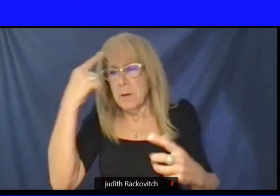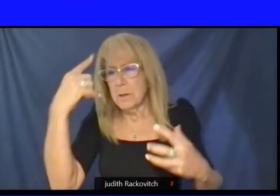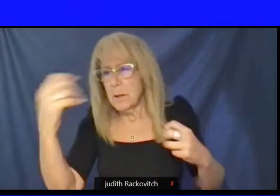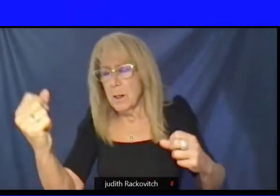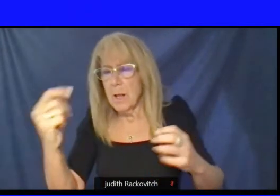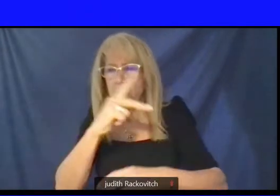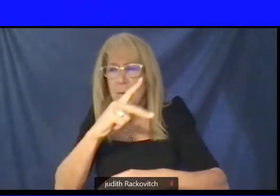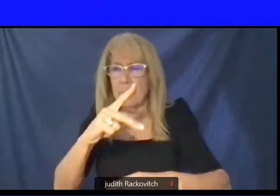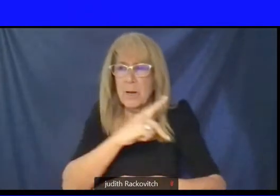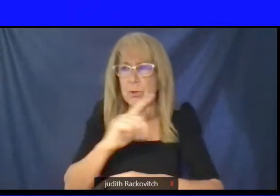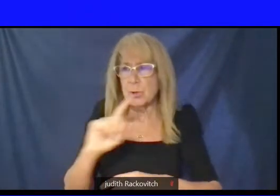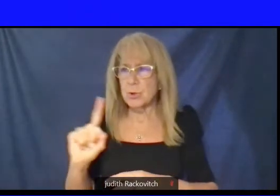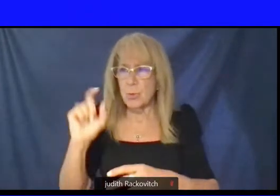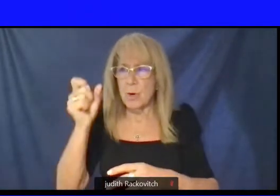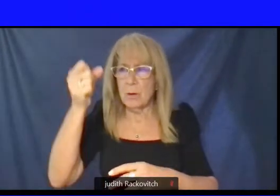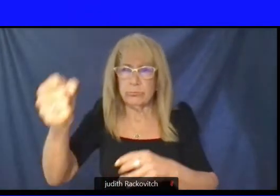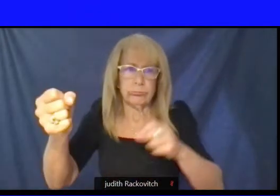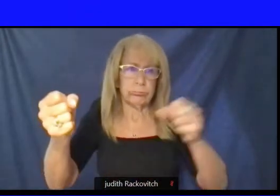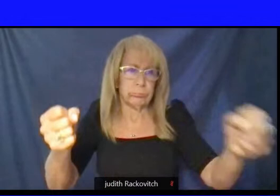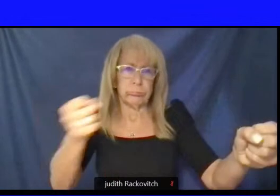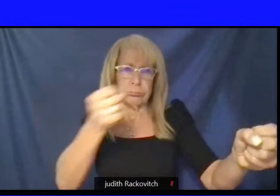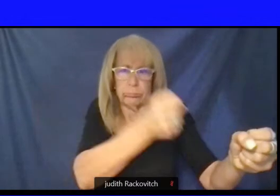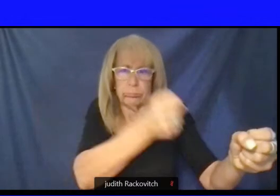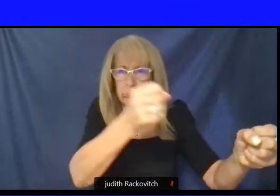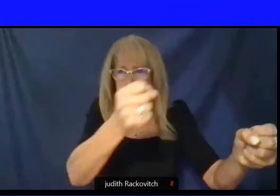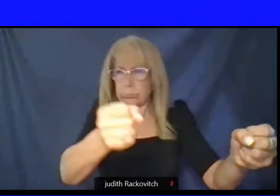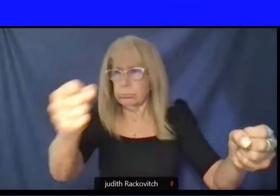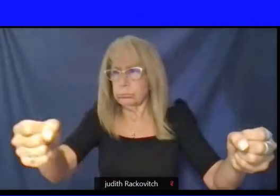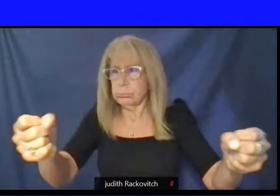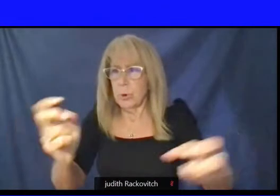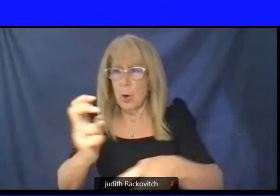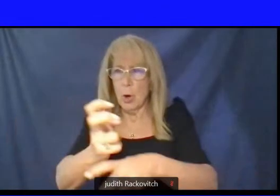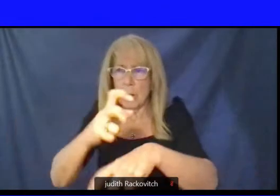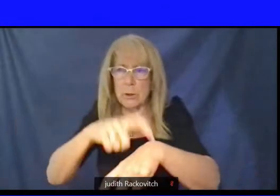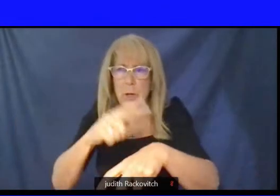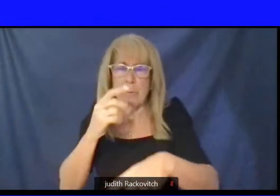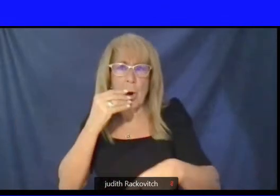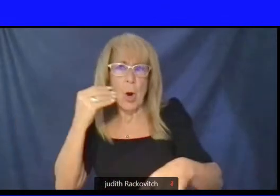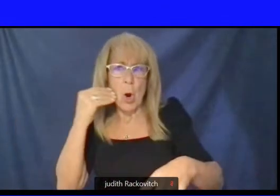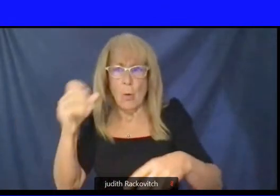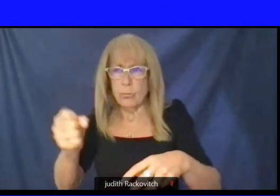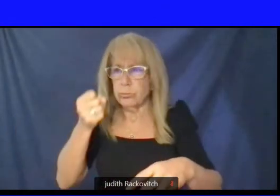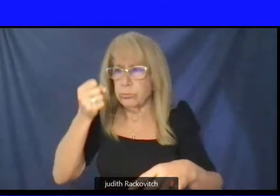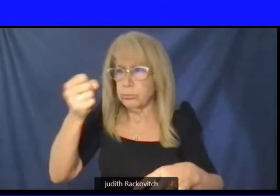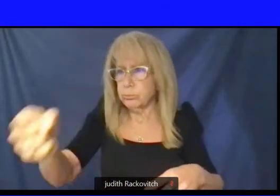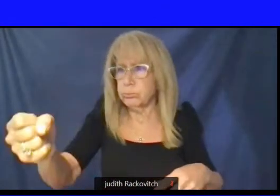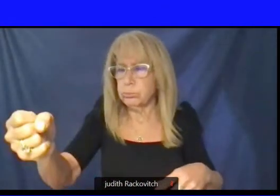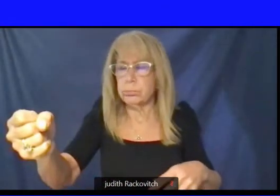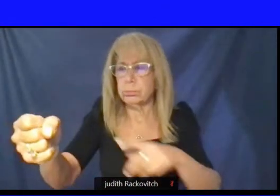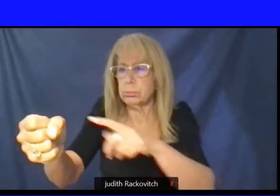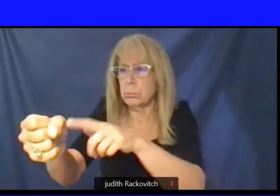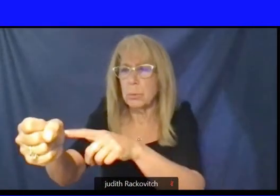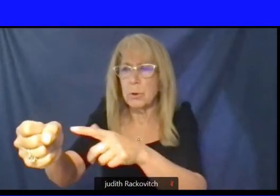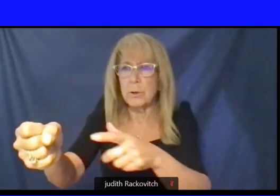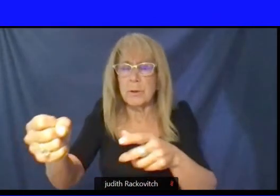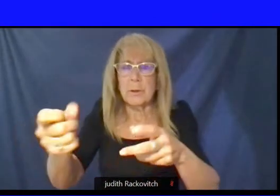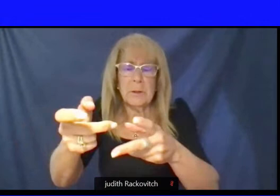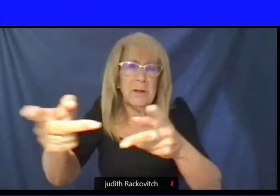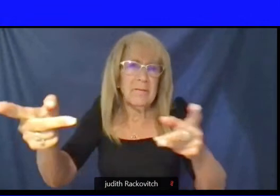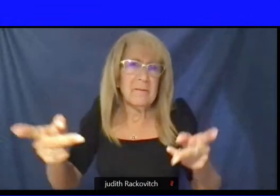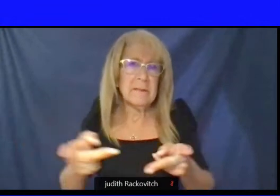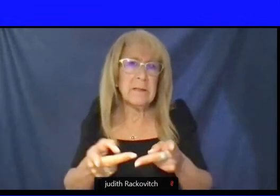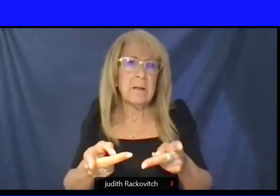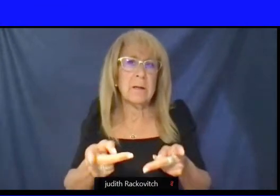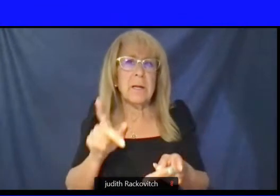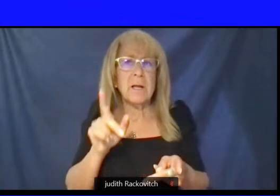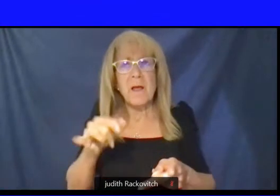of discharge from one of Health and Hospital's inpatient services, they will be working intensely with the patient